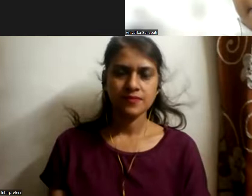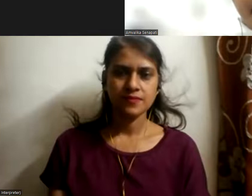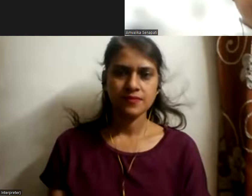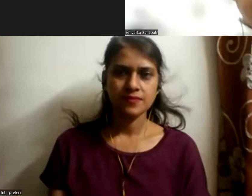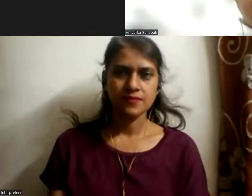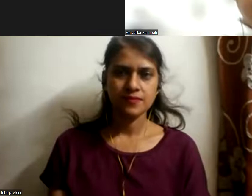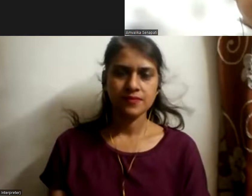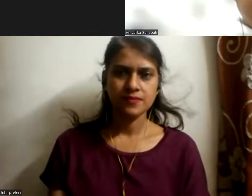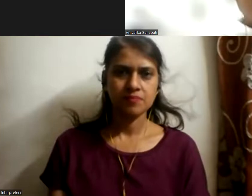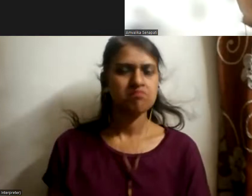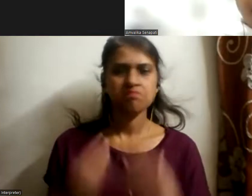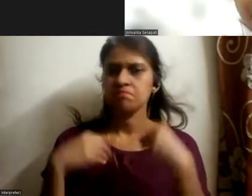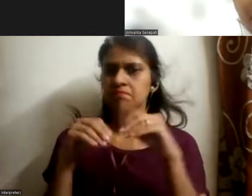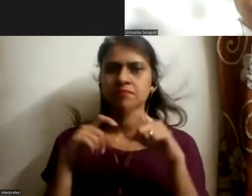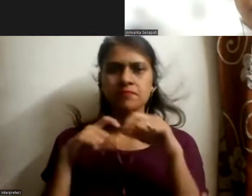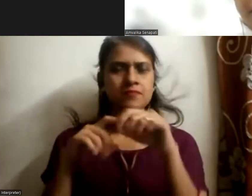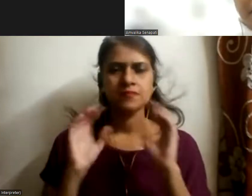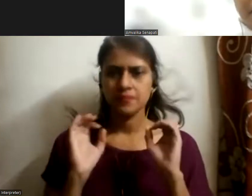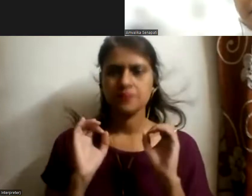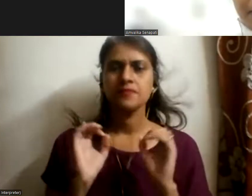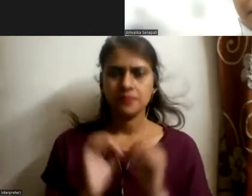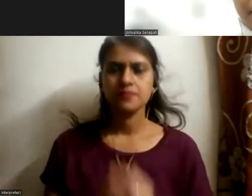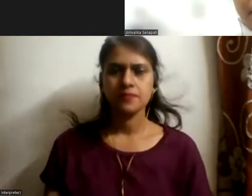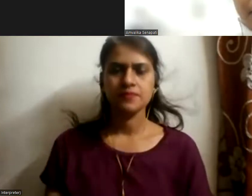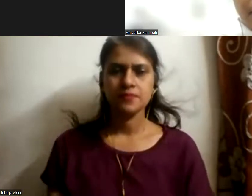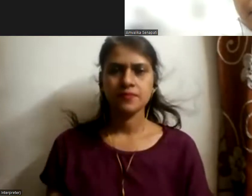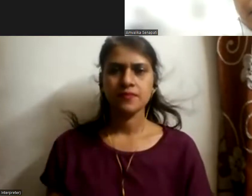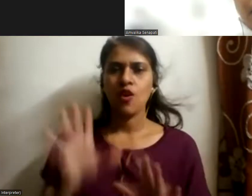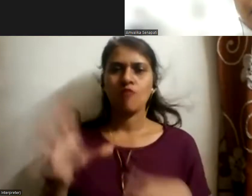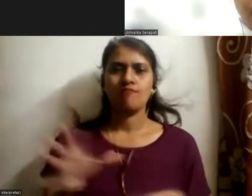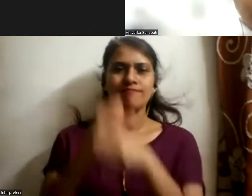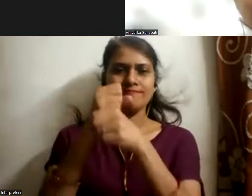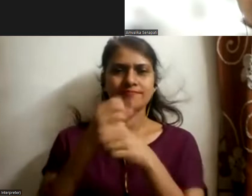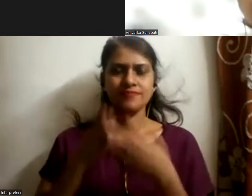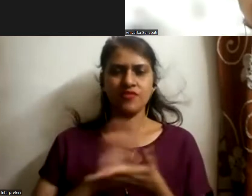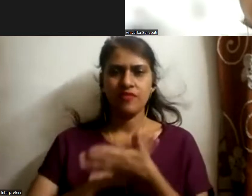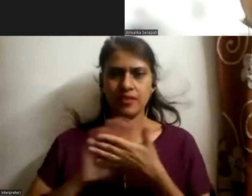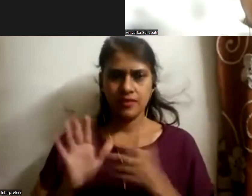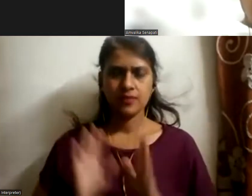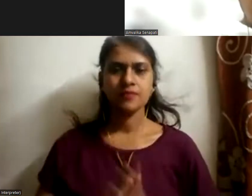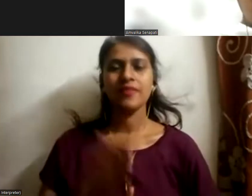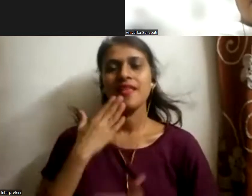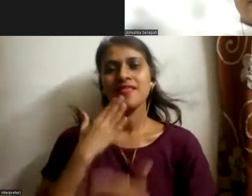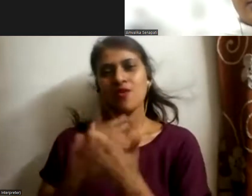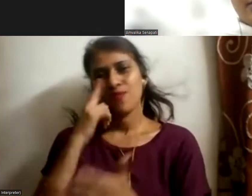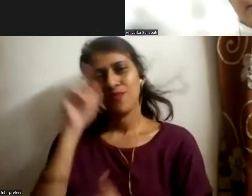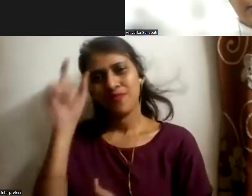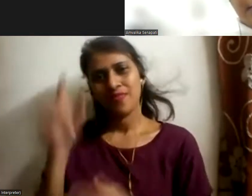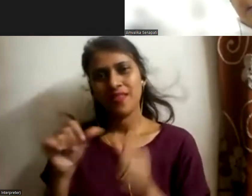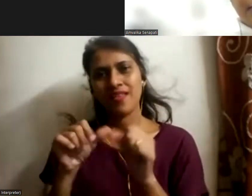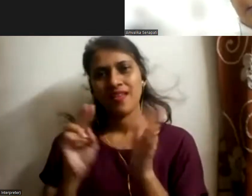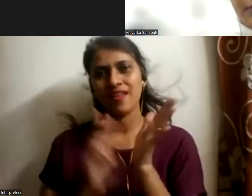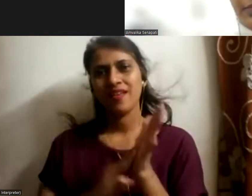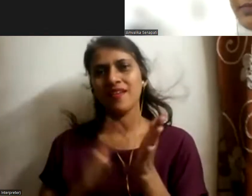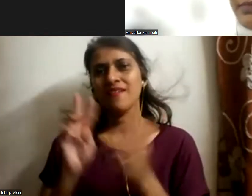I think we don't have more questions, so I'll do the concluding remarks. So thank you, ma'am. Thank you for agreeing to be